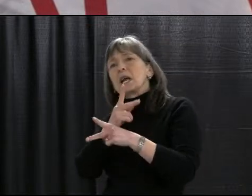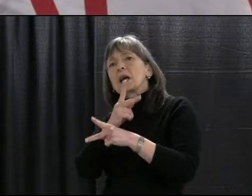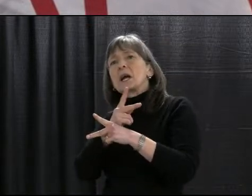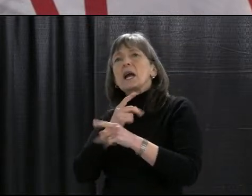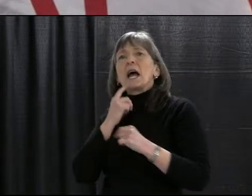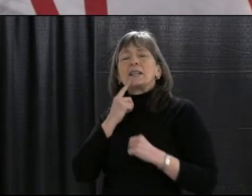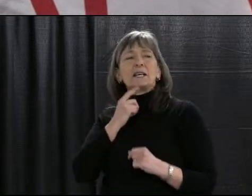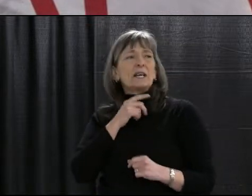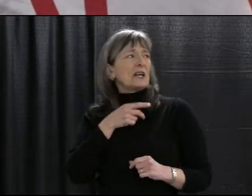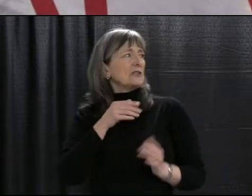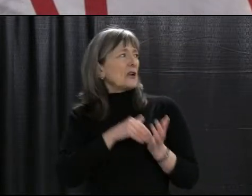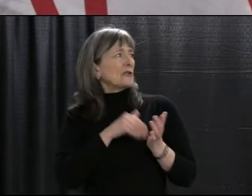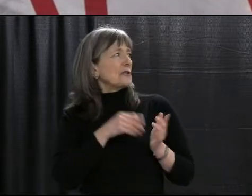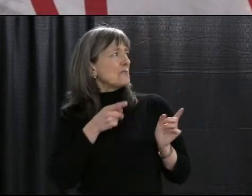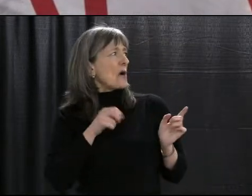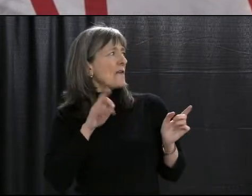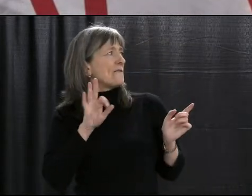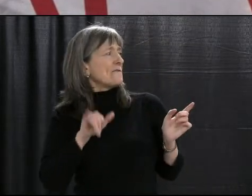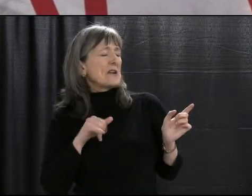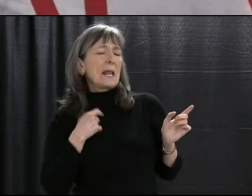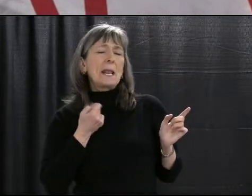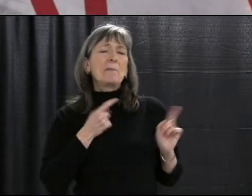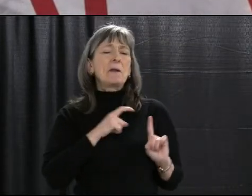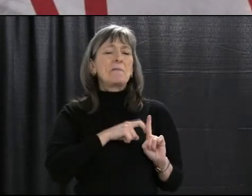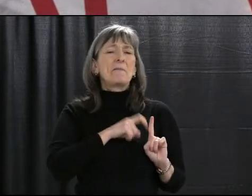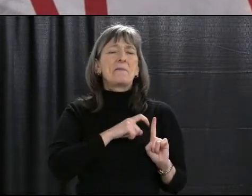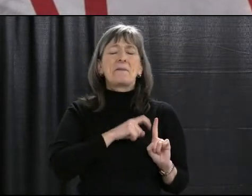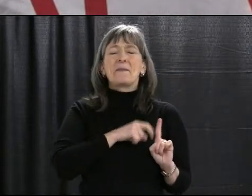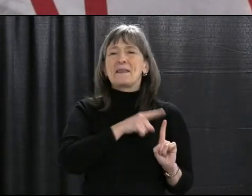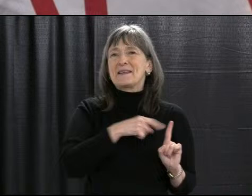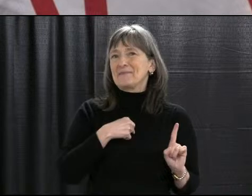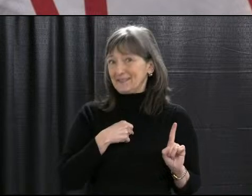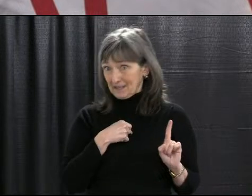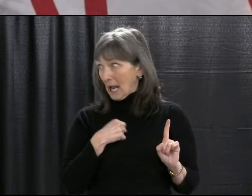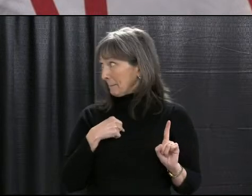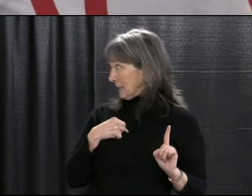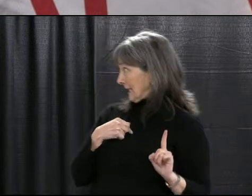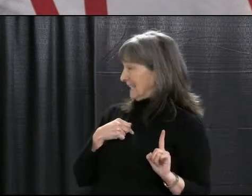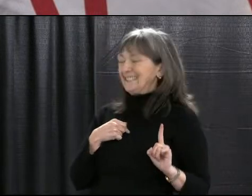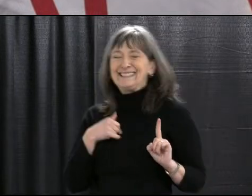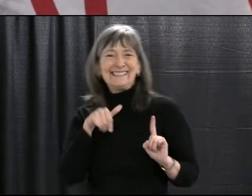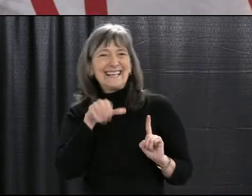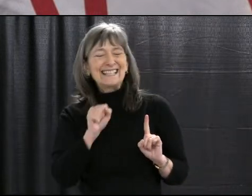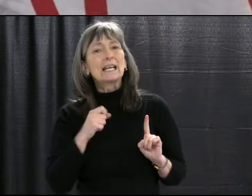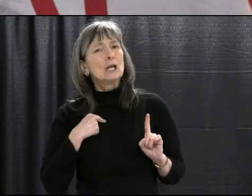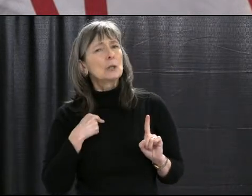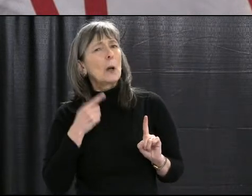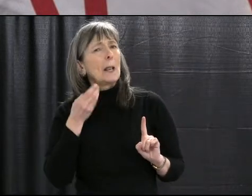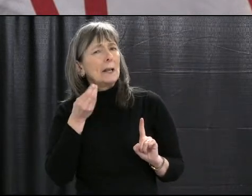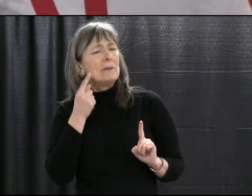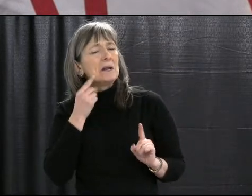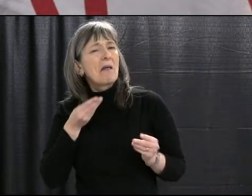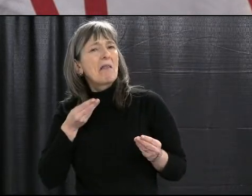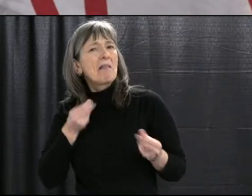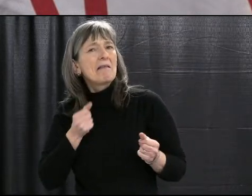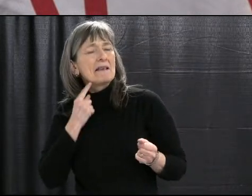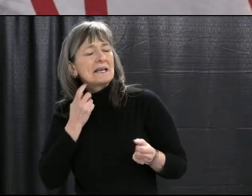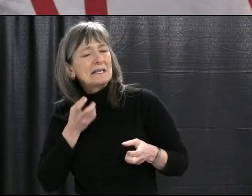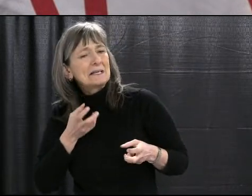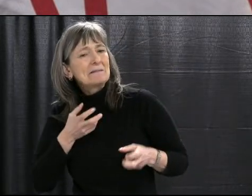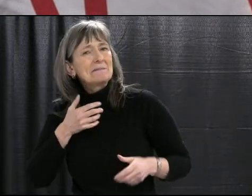ribbing at the time. I did. So, let's be clear that virtual care is